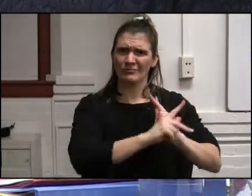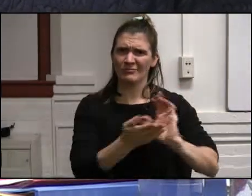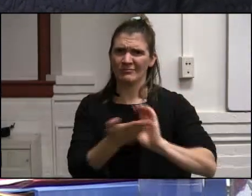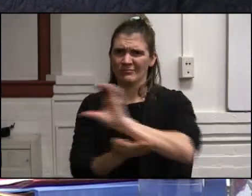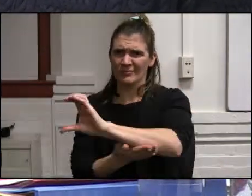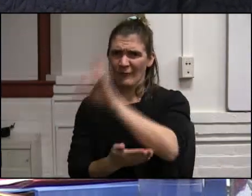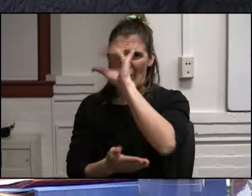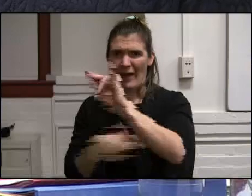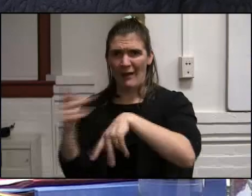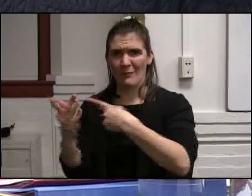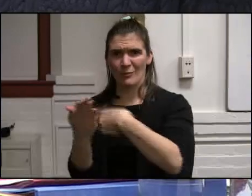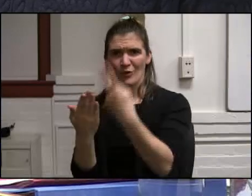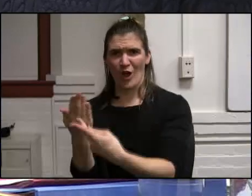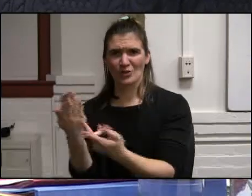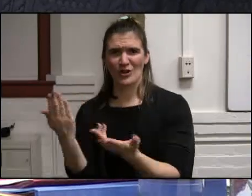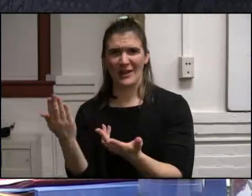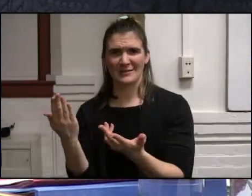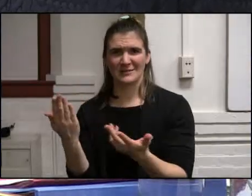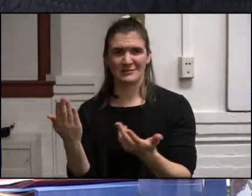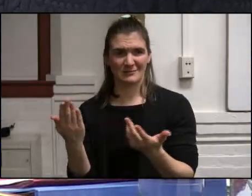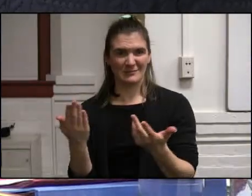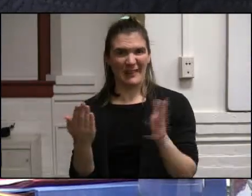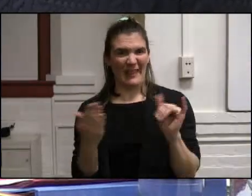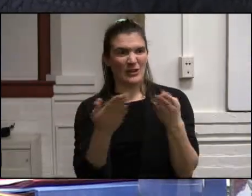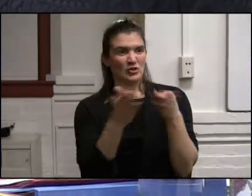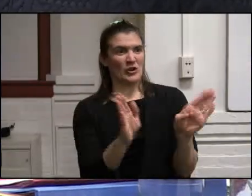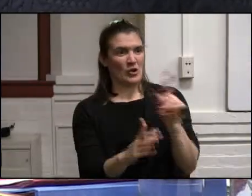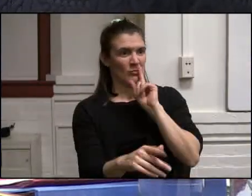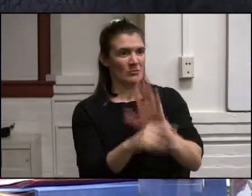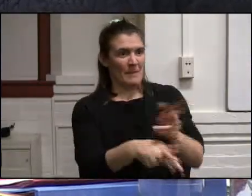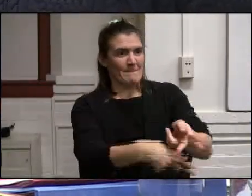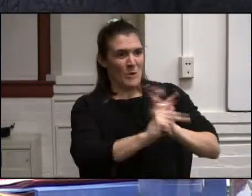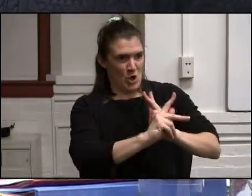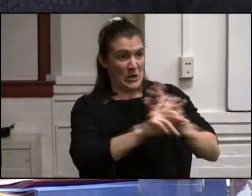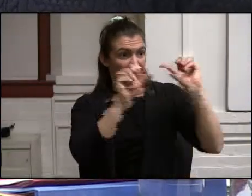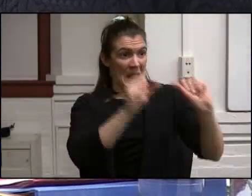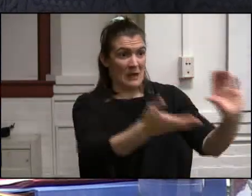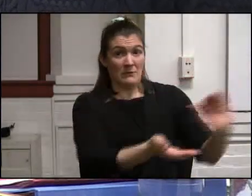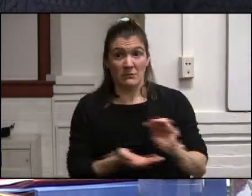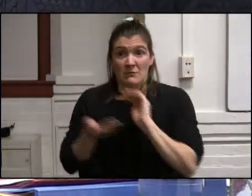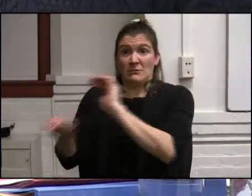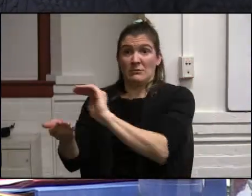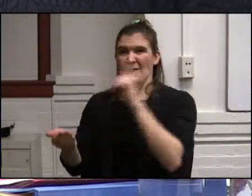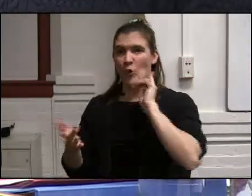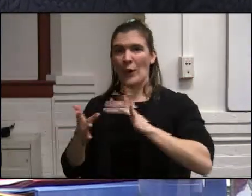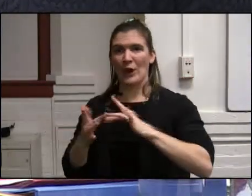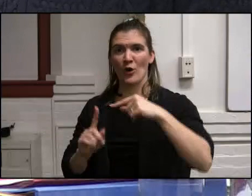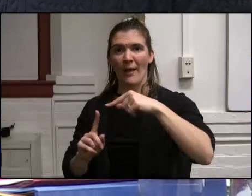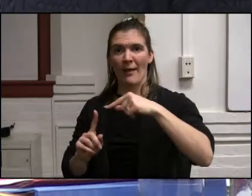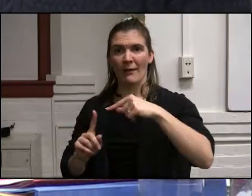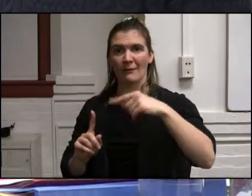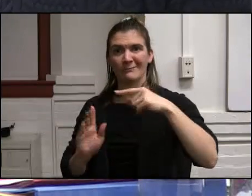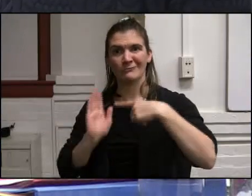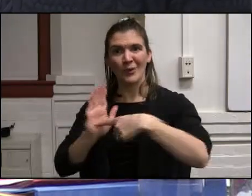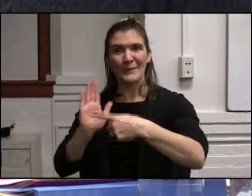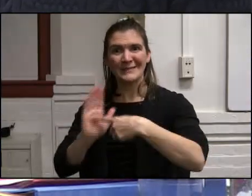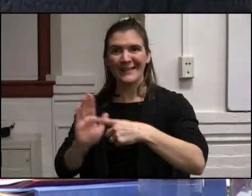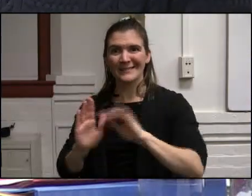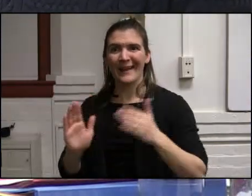allowed, that utilization of general obligation bonding authority being allowed, on the principle that it